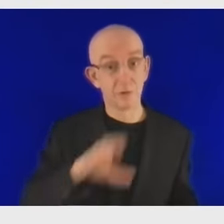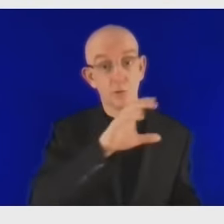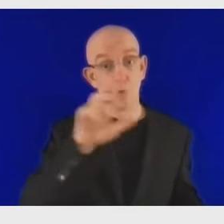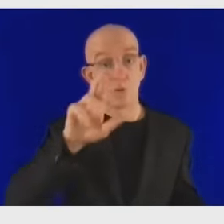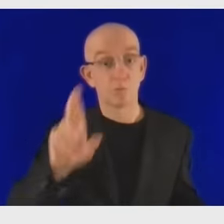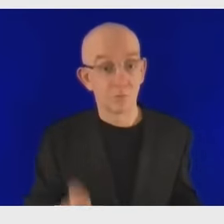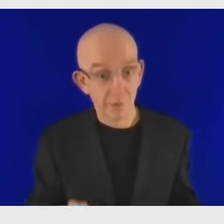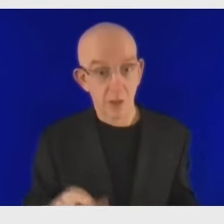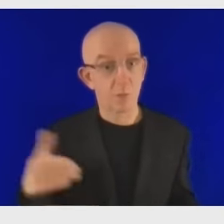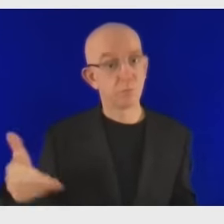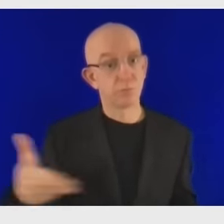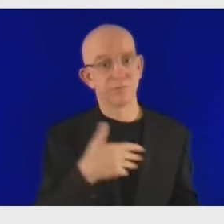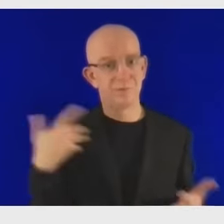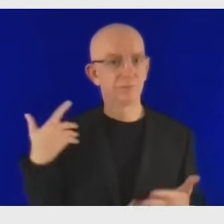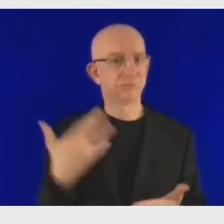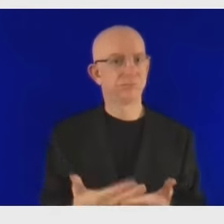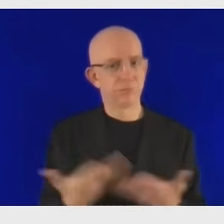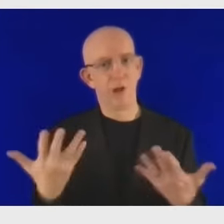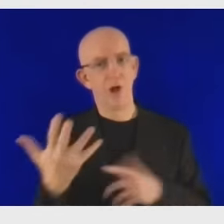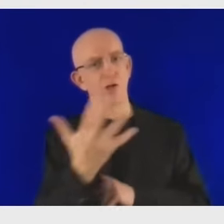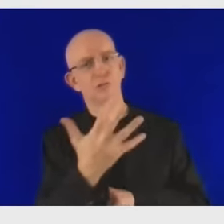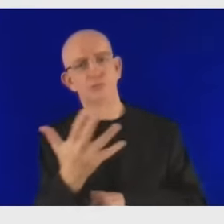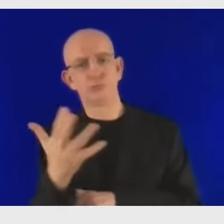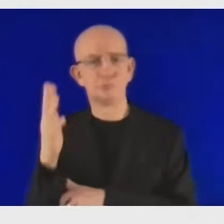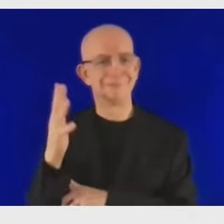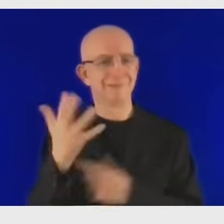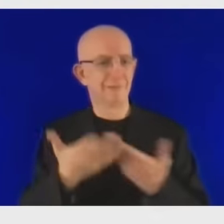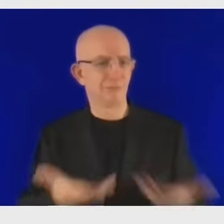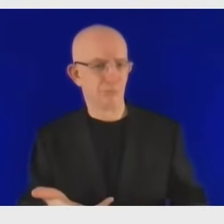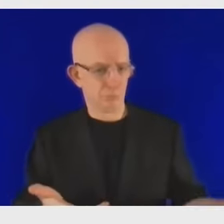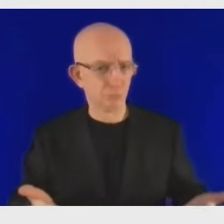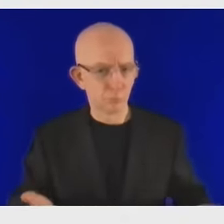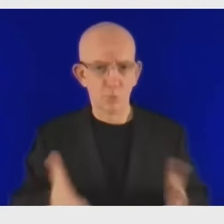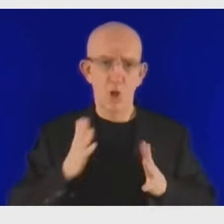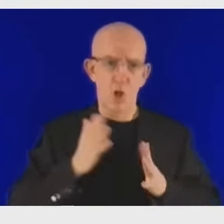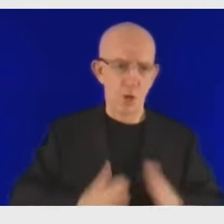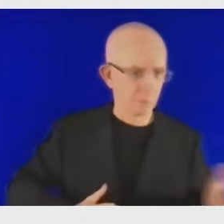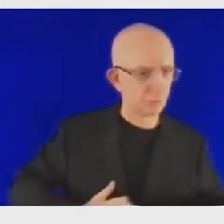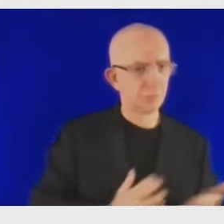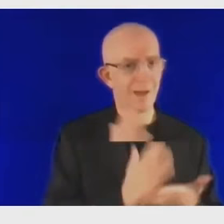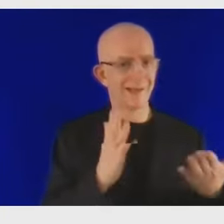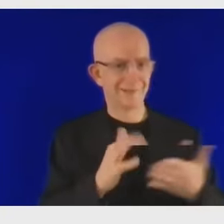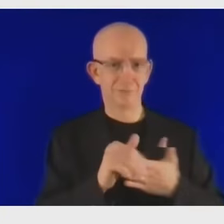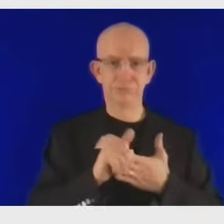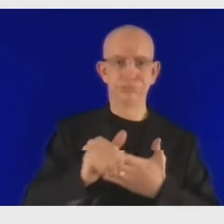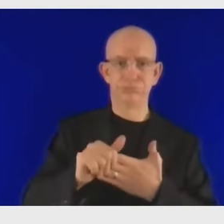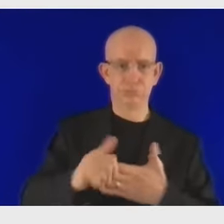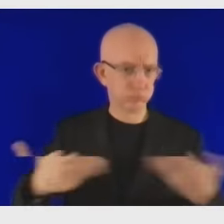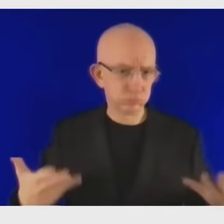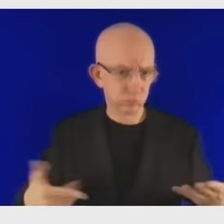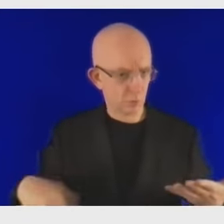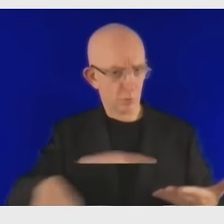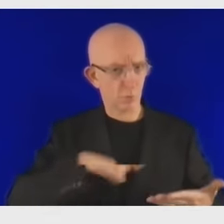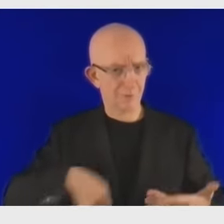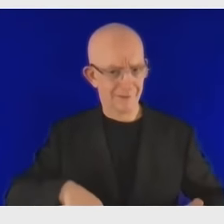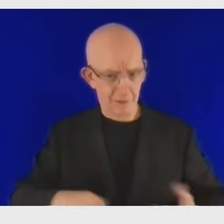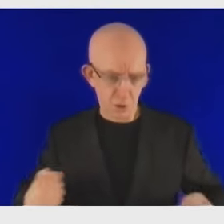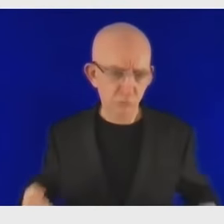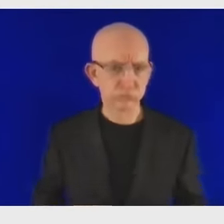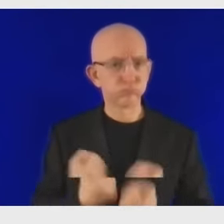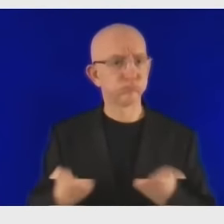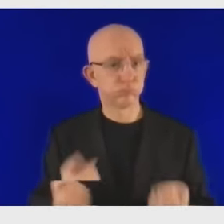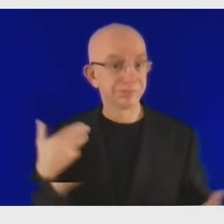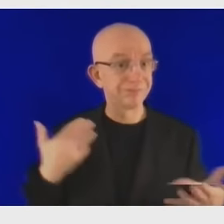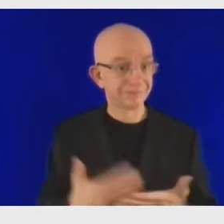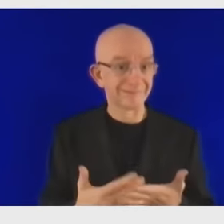We have, for example, this mechanism of offset and kind of green taxes since about like 20 years